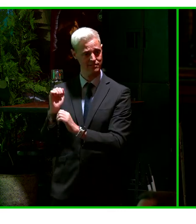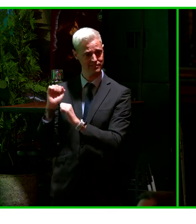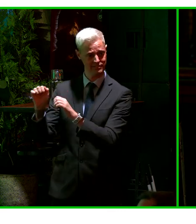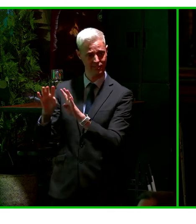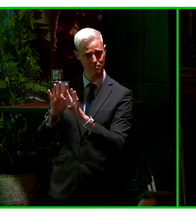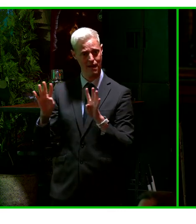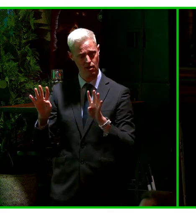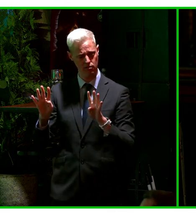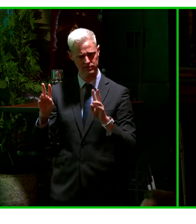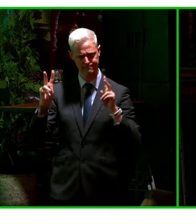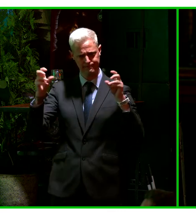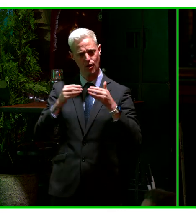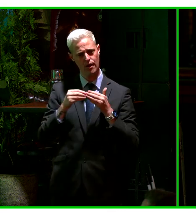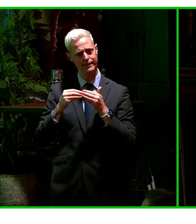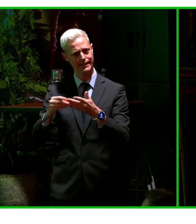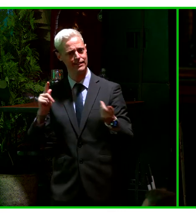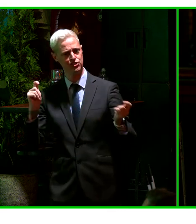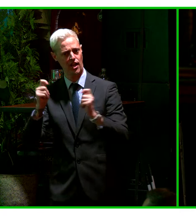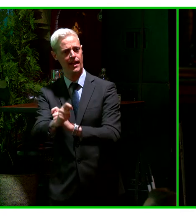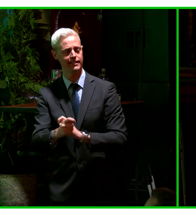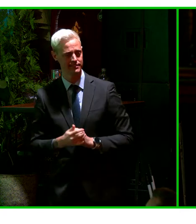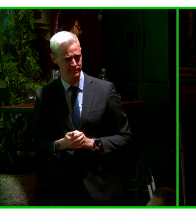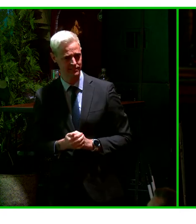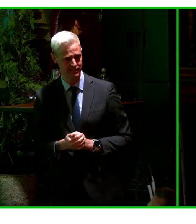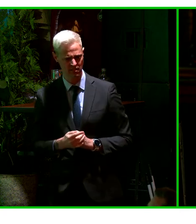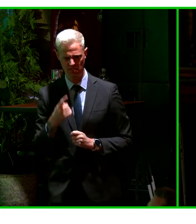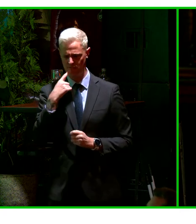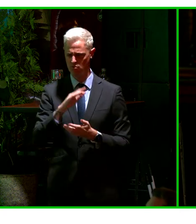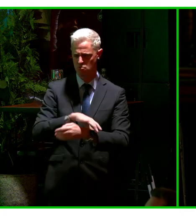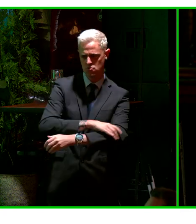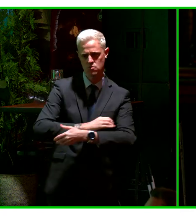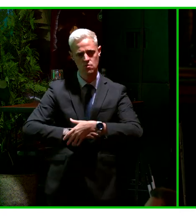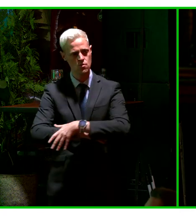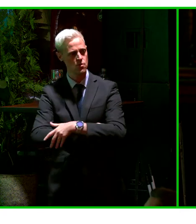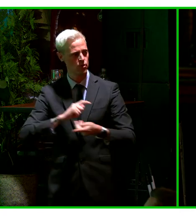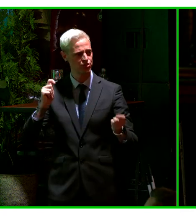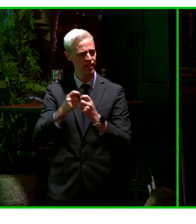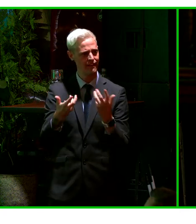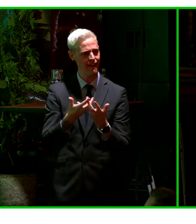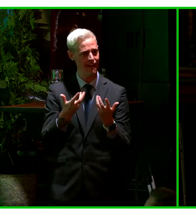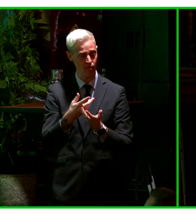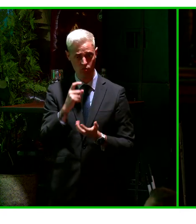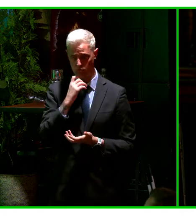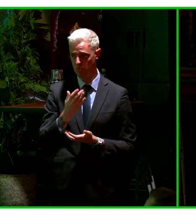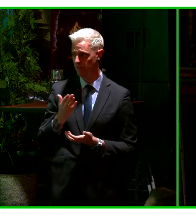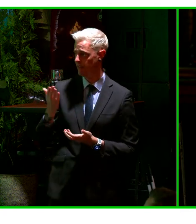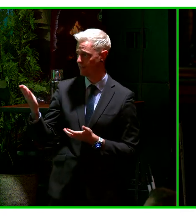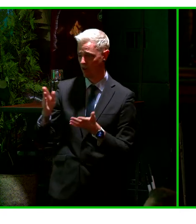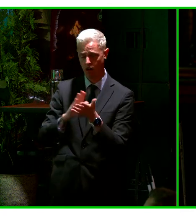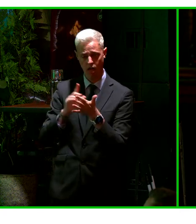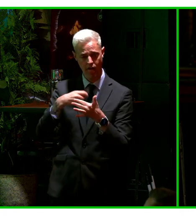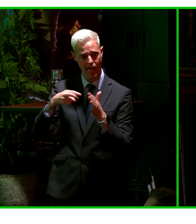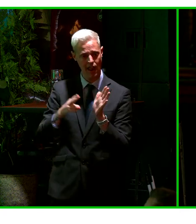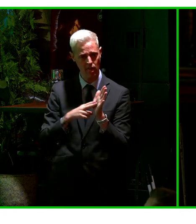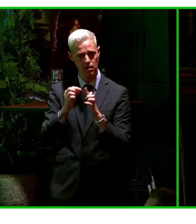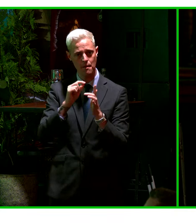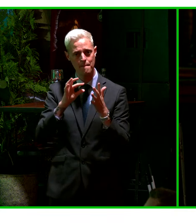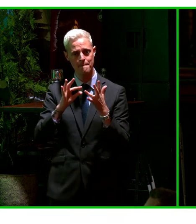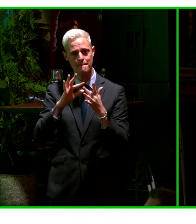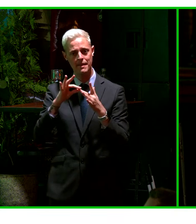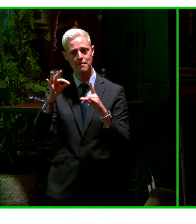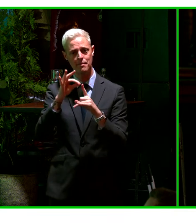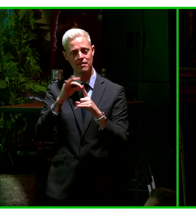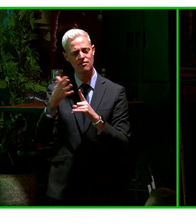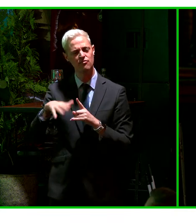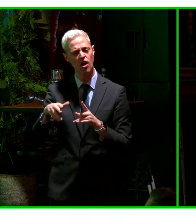leading the change in terms of how we tackle the climate crisis. It's going to be moderated by my good friend Helen Pidd from The Guardian.